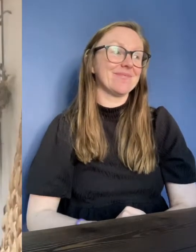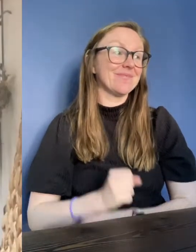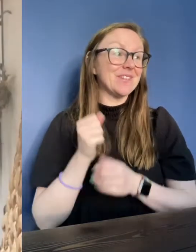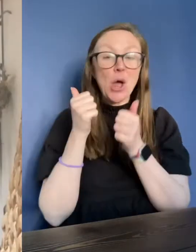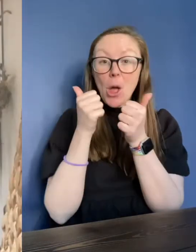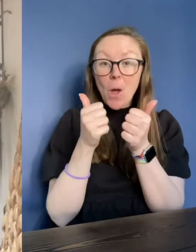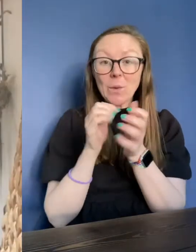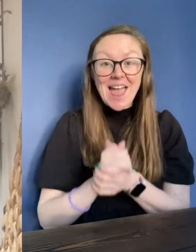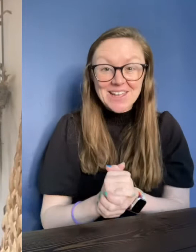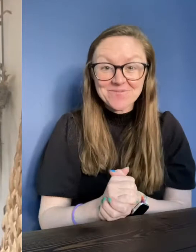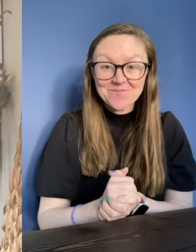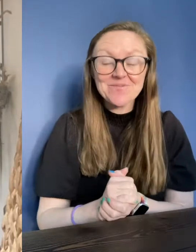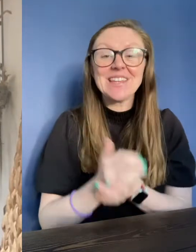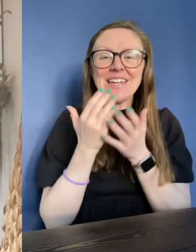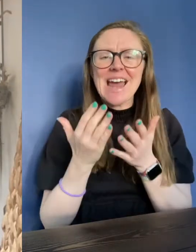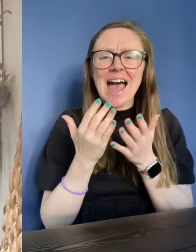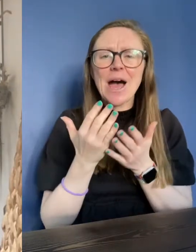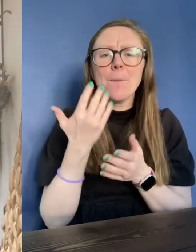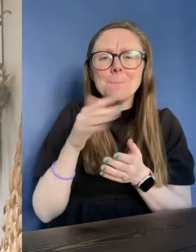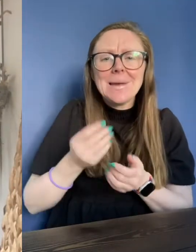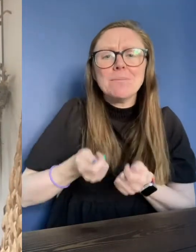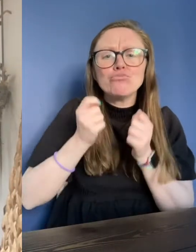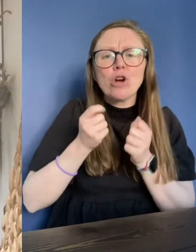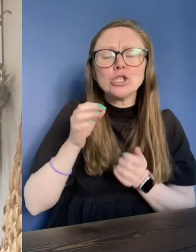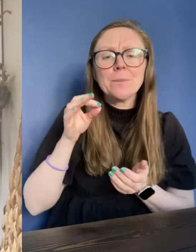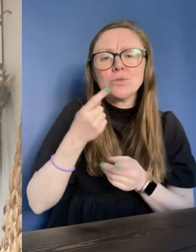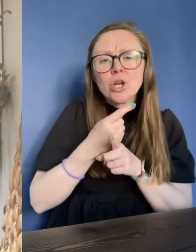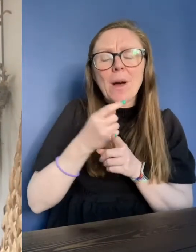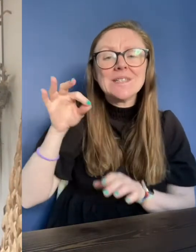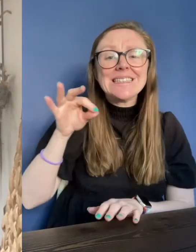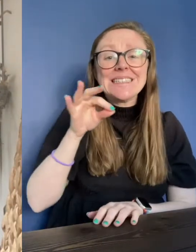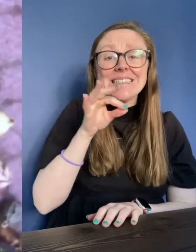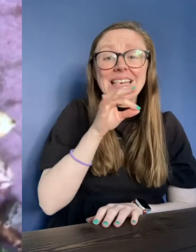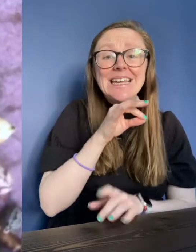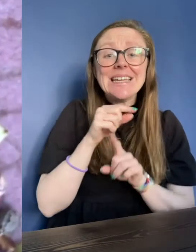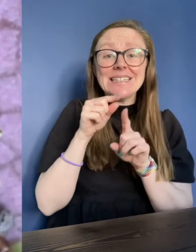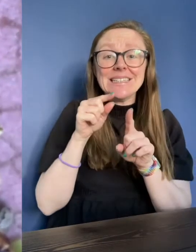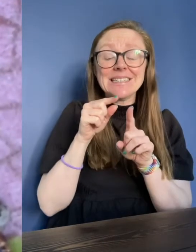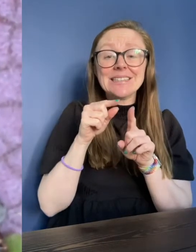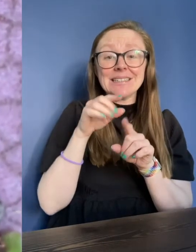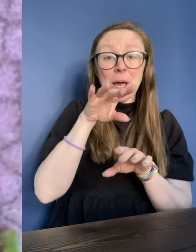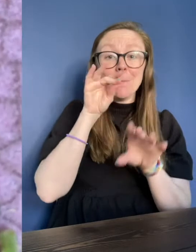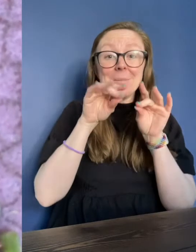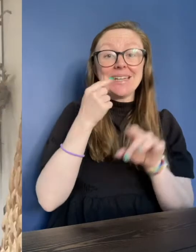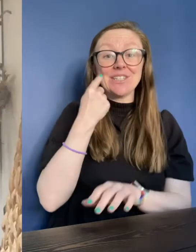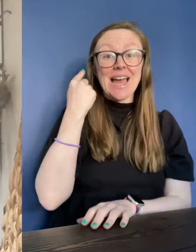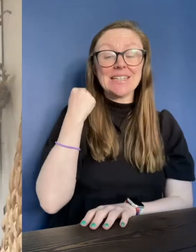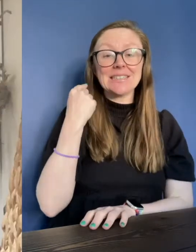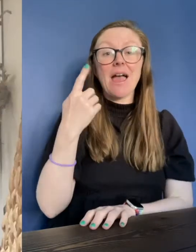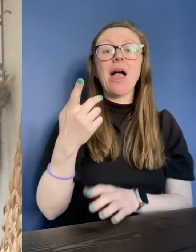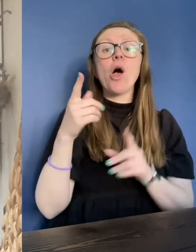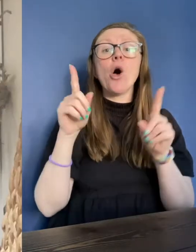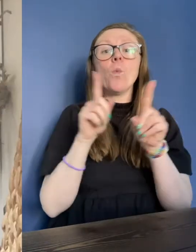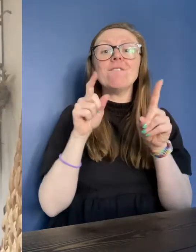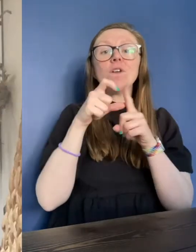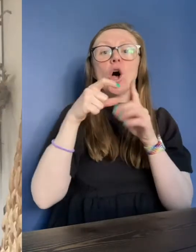So we're going to use the seeds that we collected yesterday to incorporate them into a dukkha